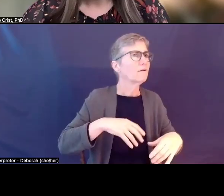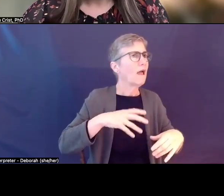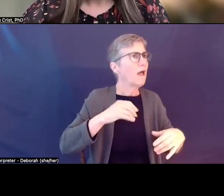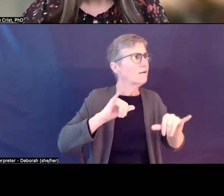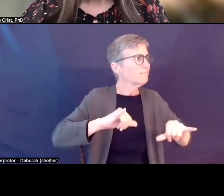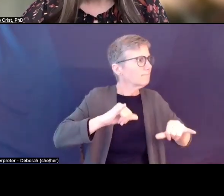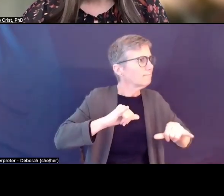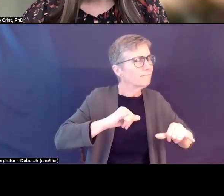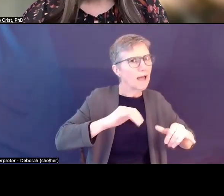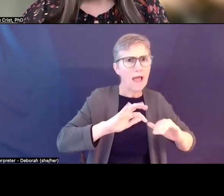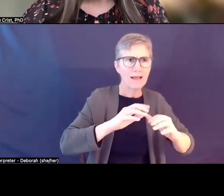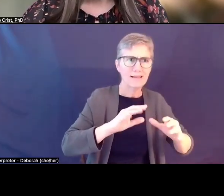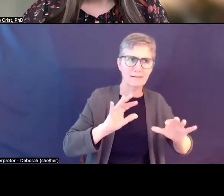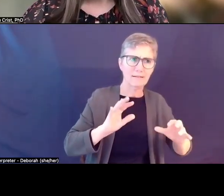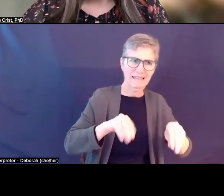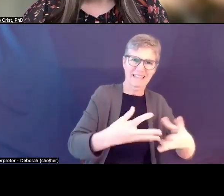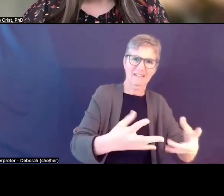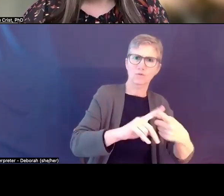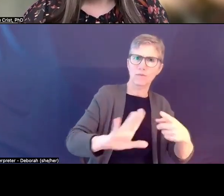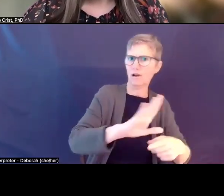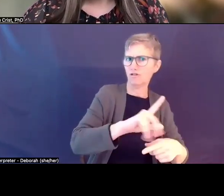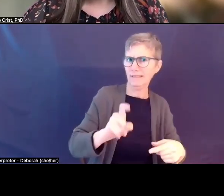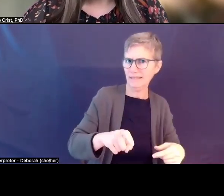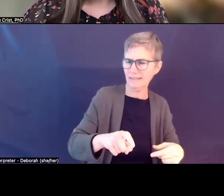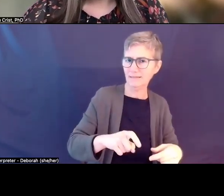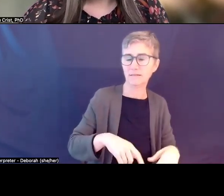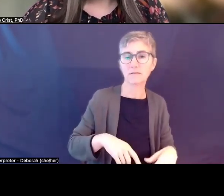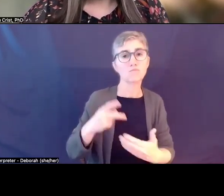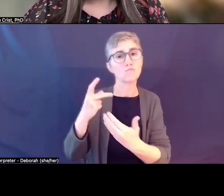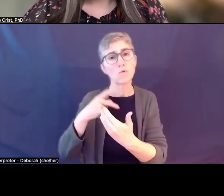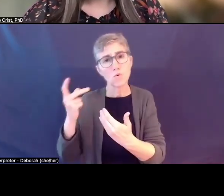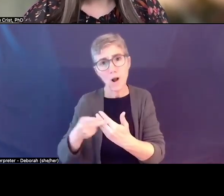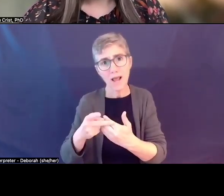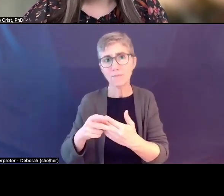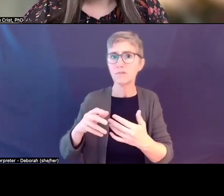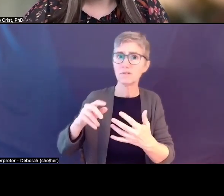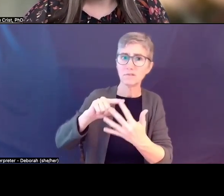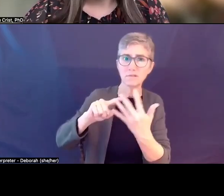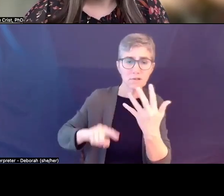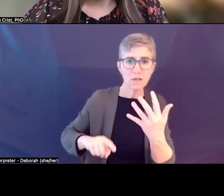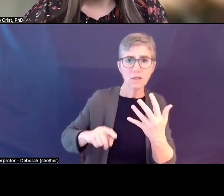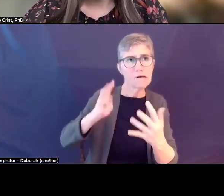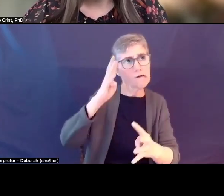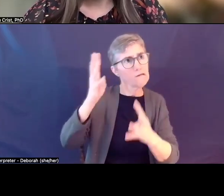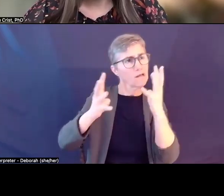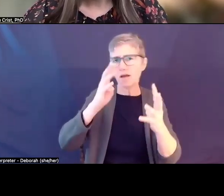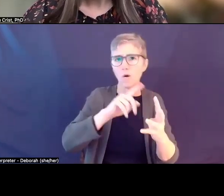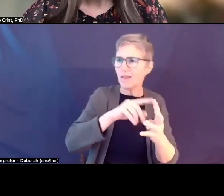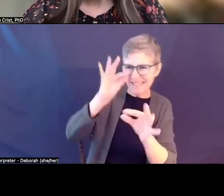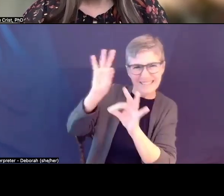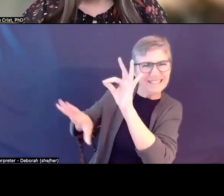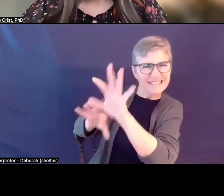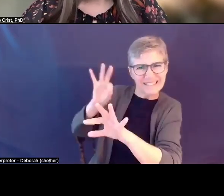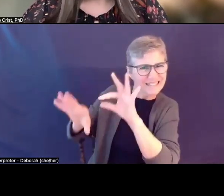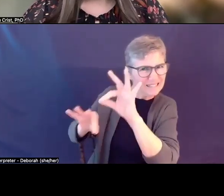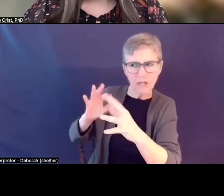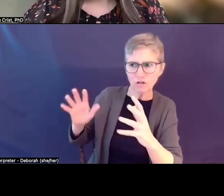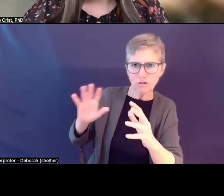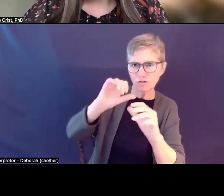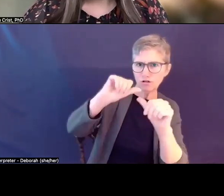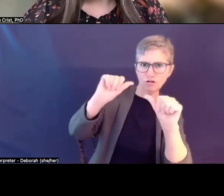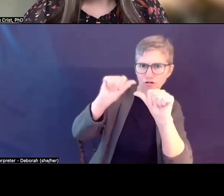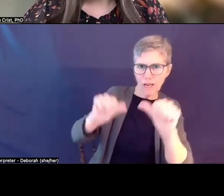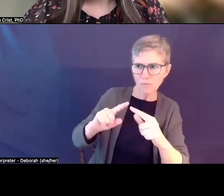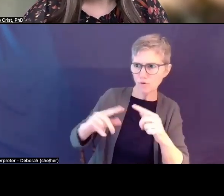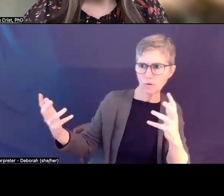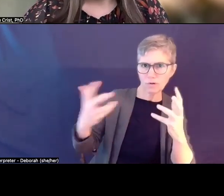needs. Organizational policies and programs can be shaped to be relevant to people's experiences and needs, and it provides an